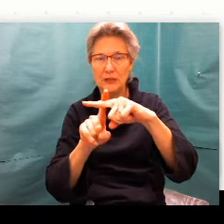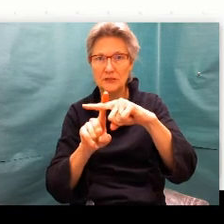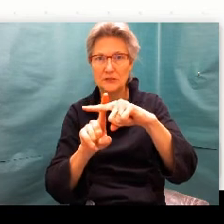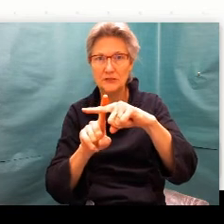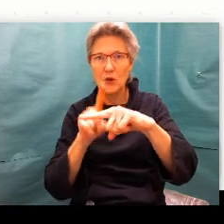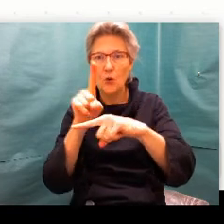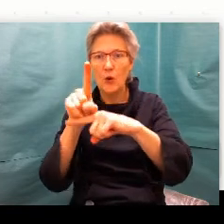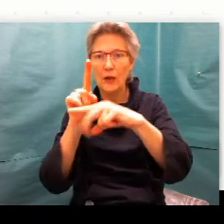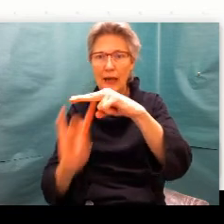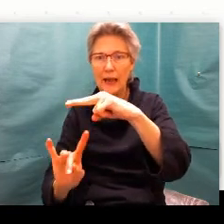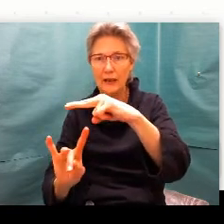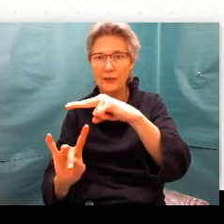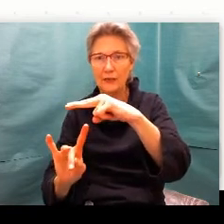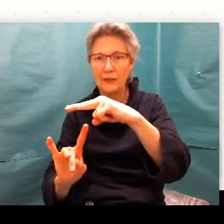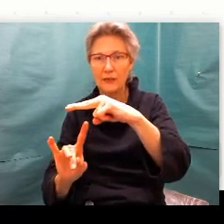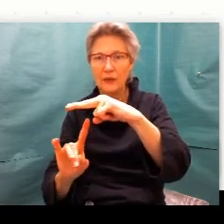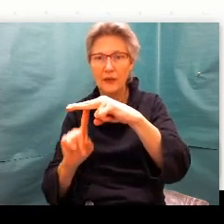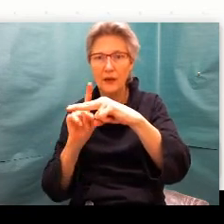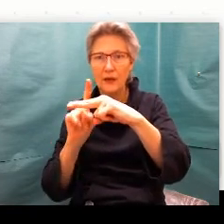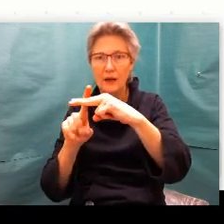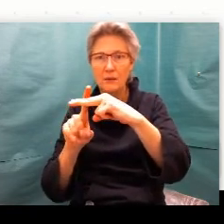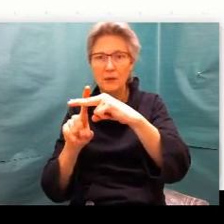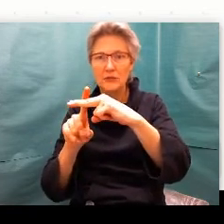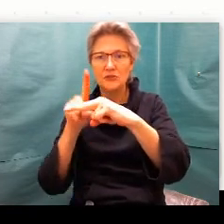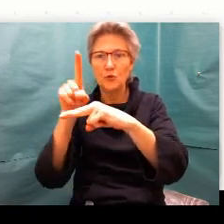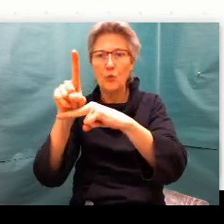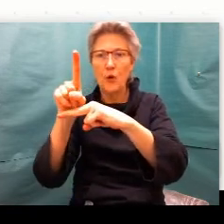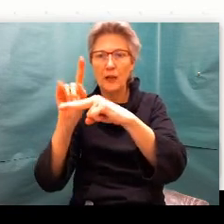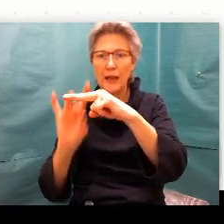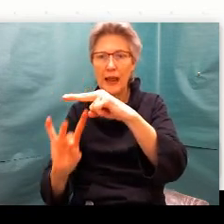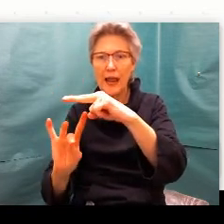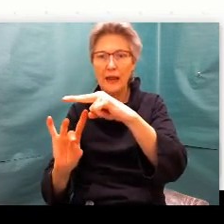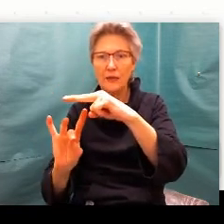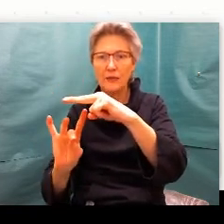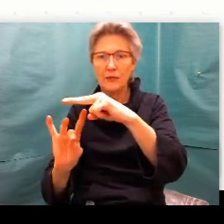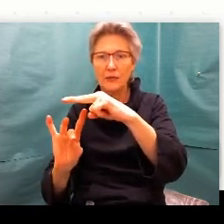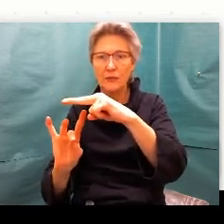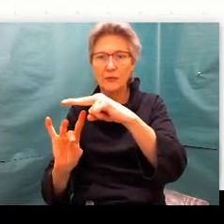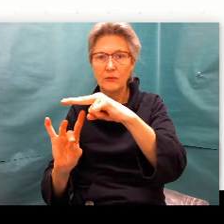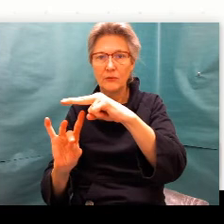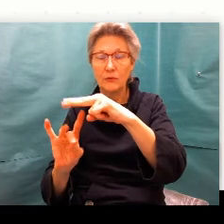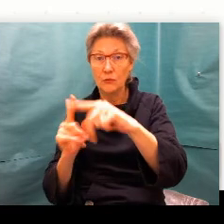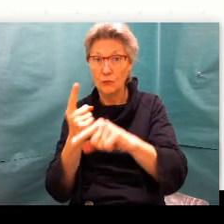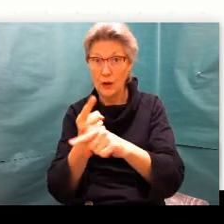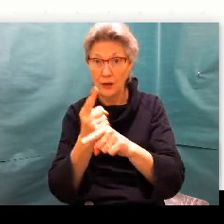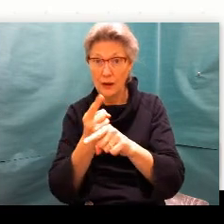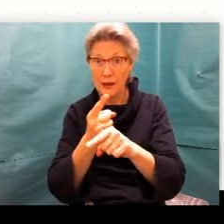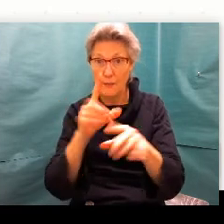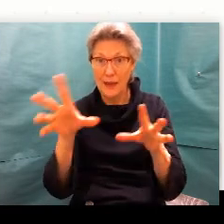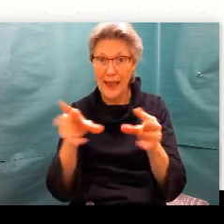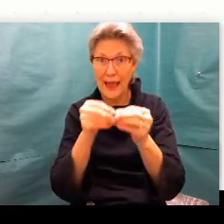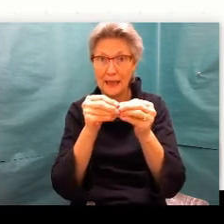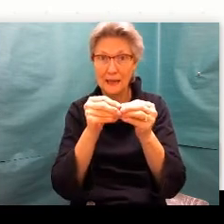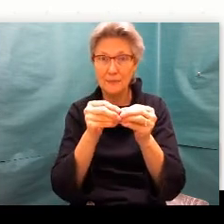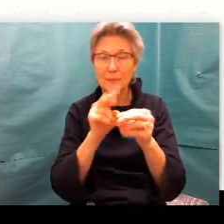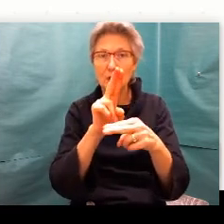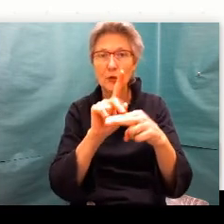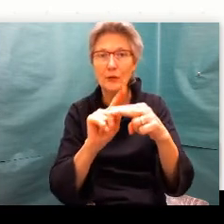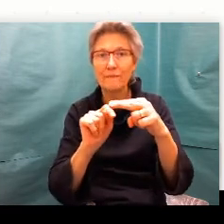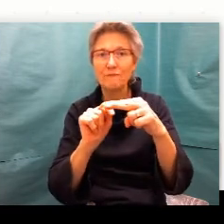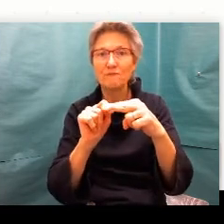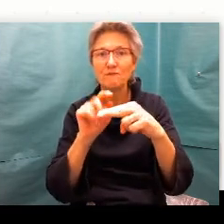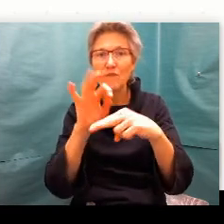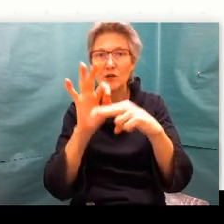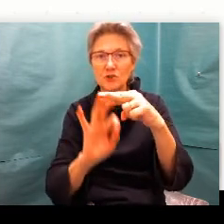plus 1/8 plus 1/8, right? I'm adding my unit fraction,